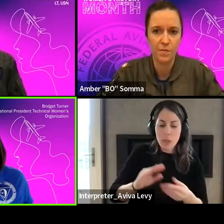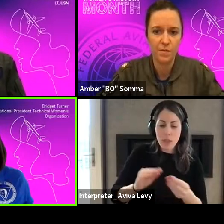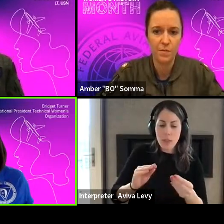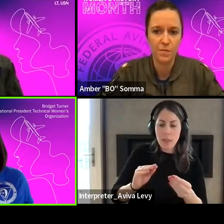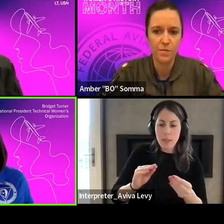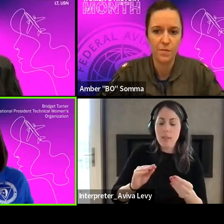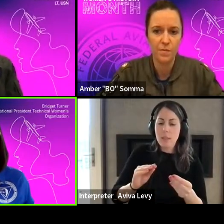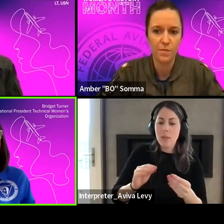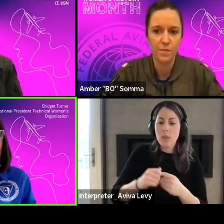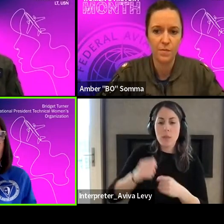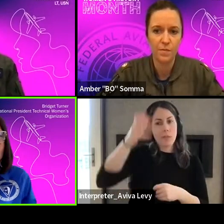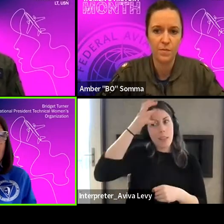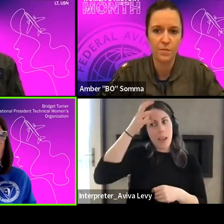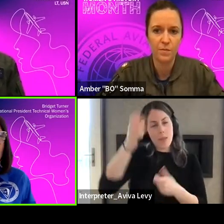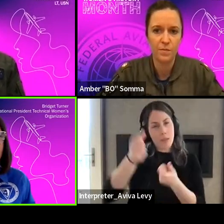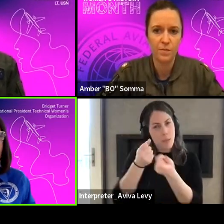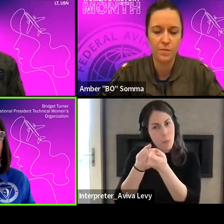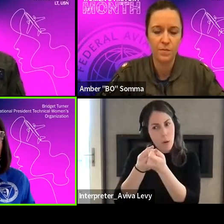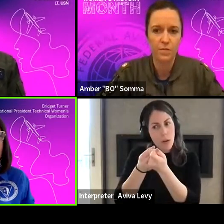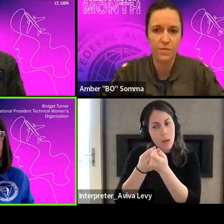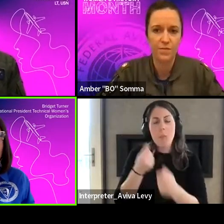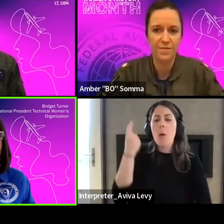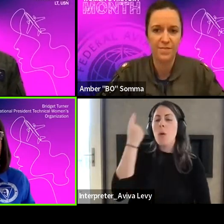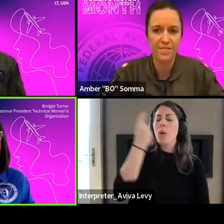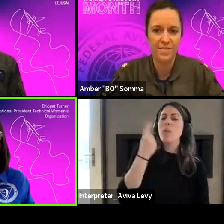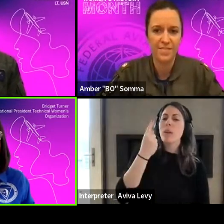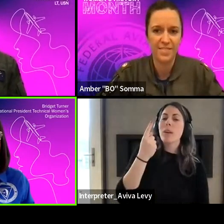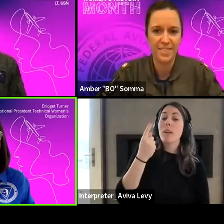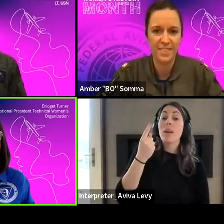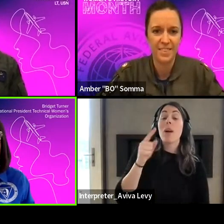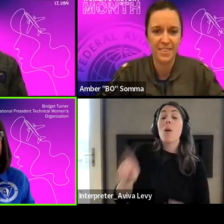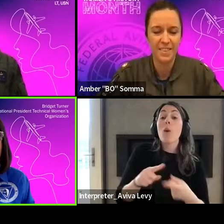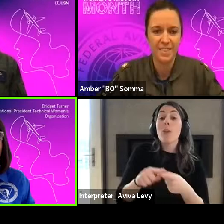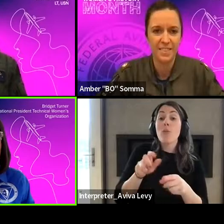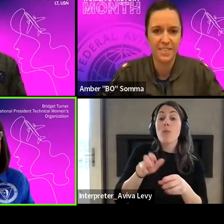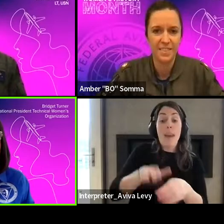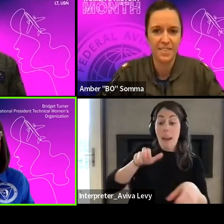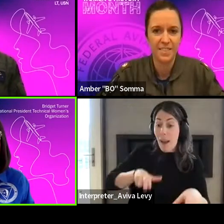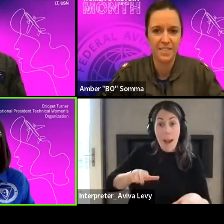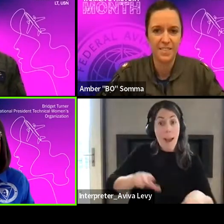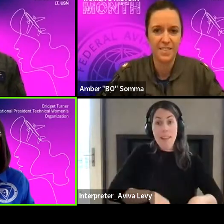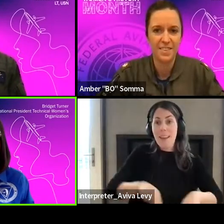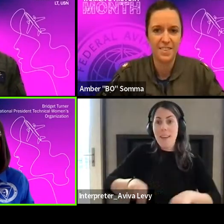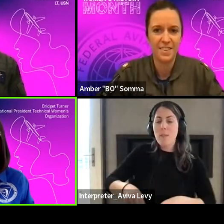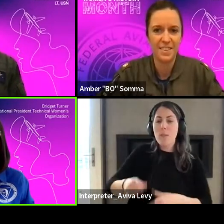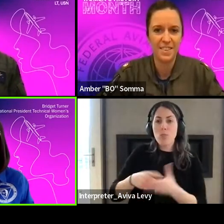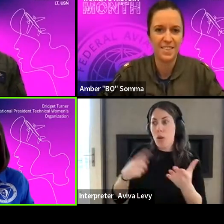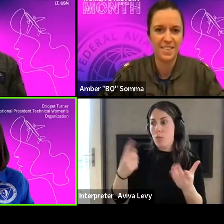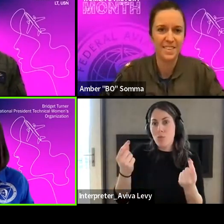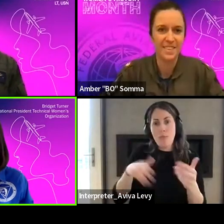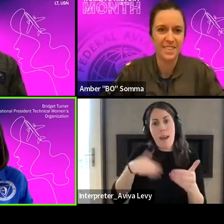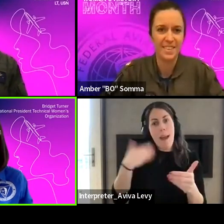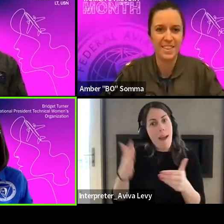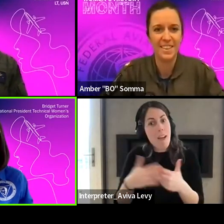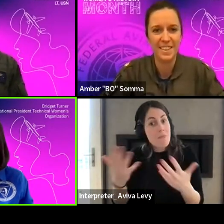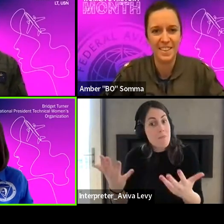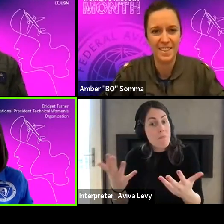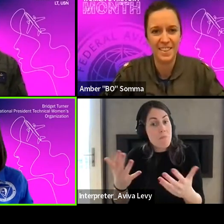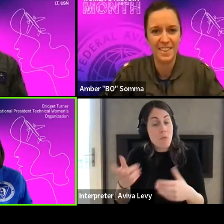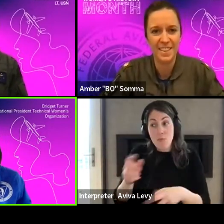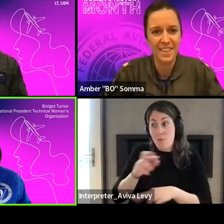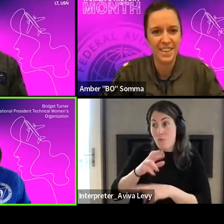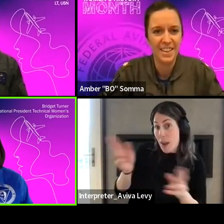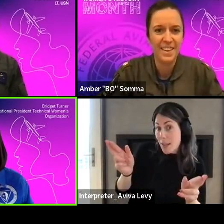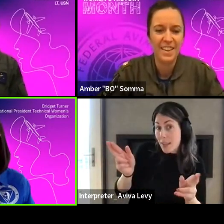other side, as I would say, what do you want to do when you get out of the Navy? Lieutenant Commander Samba, can you answer that? Are you ready to get